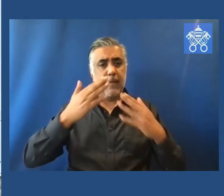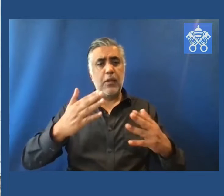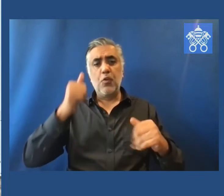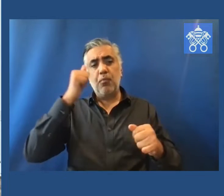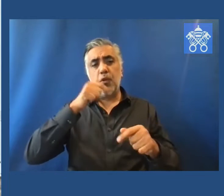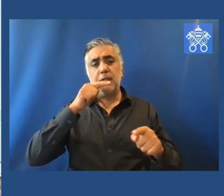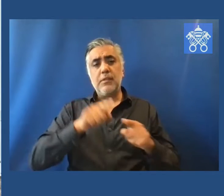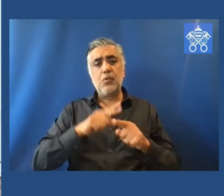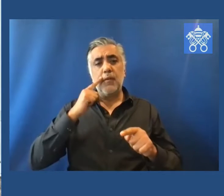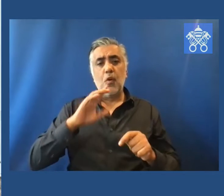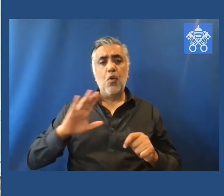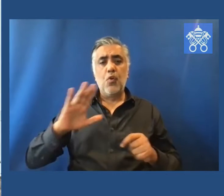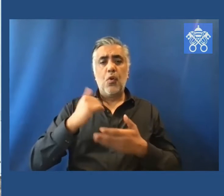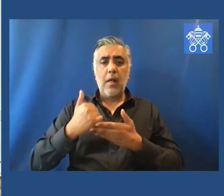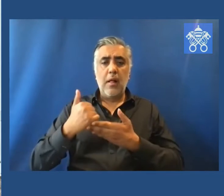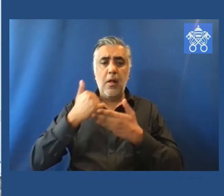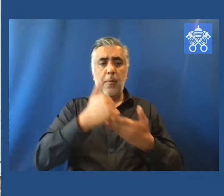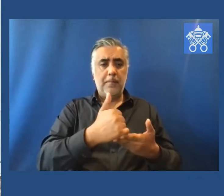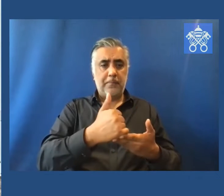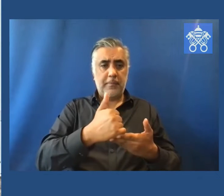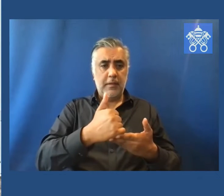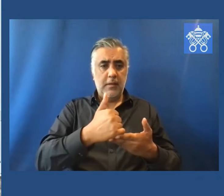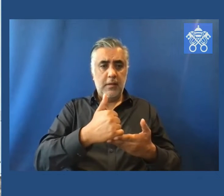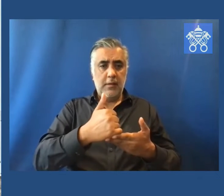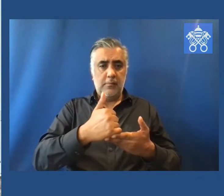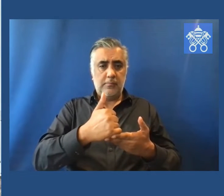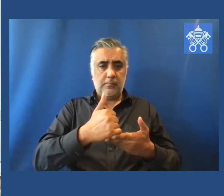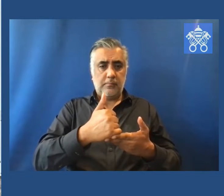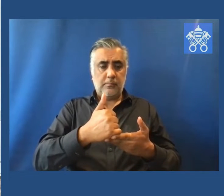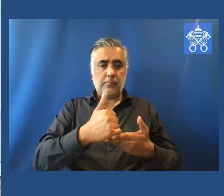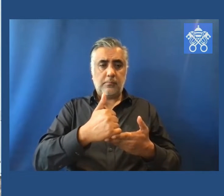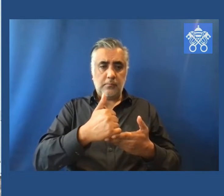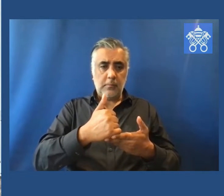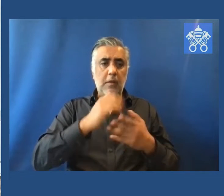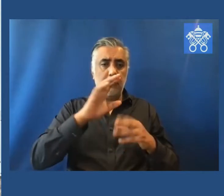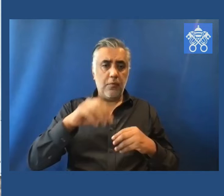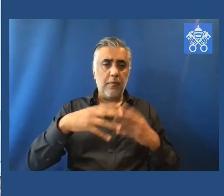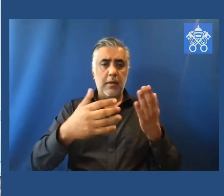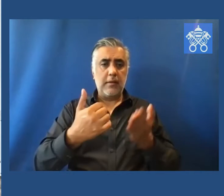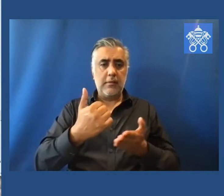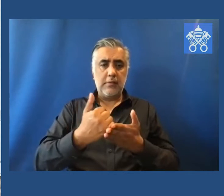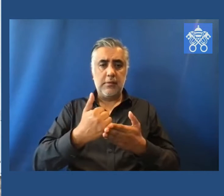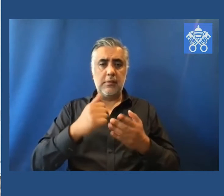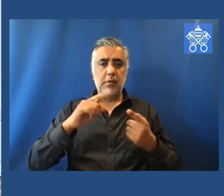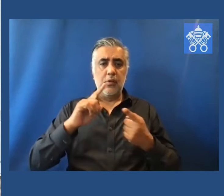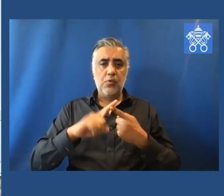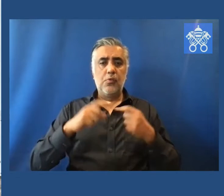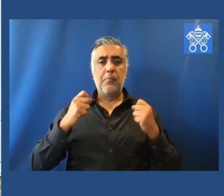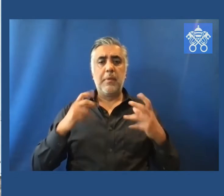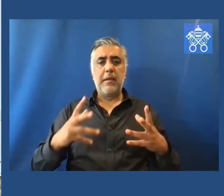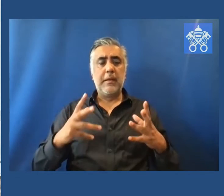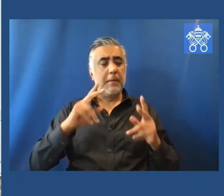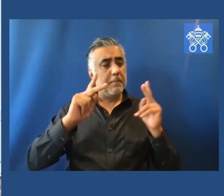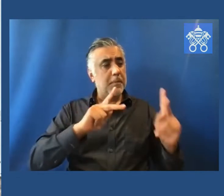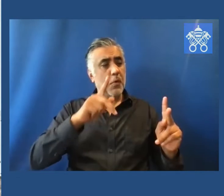to to their people. Thank you, brothers and sisters, for your help and concrete